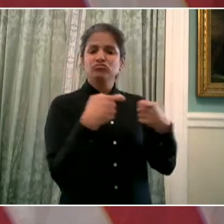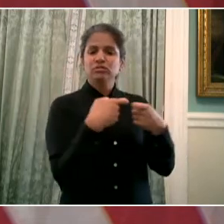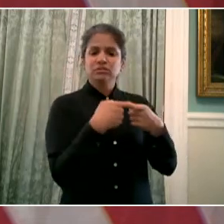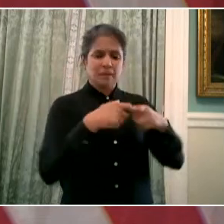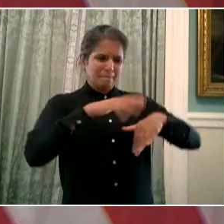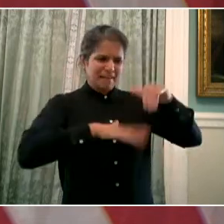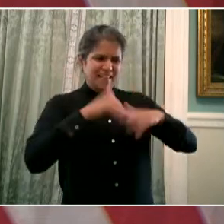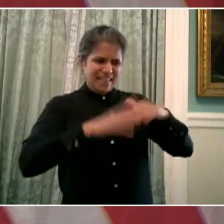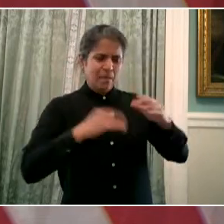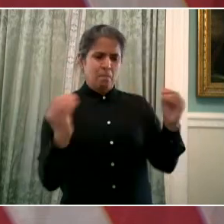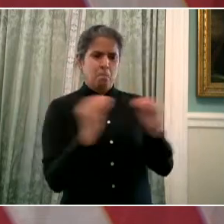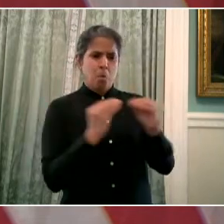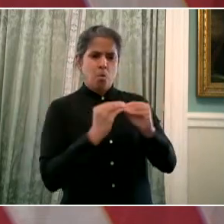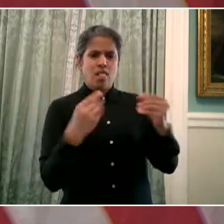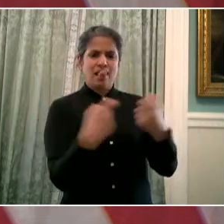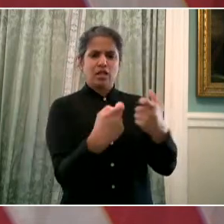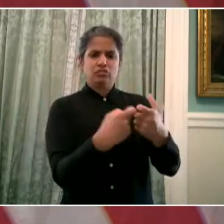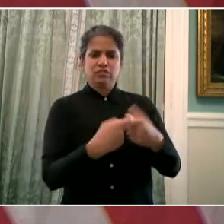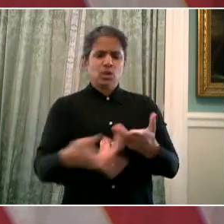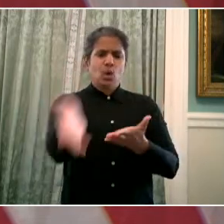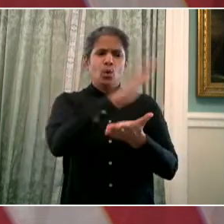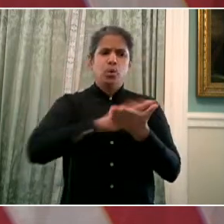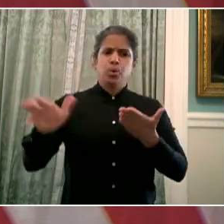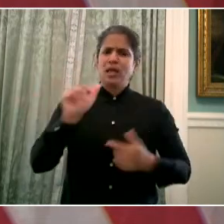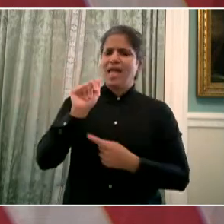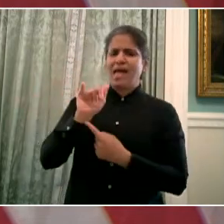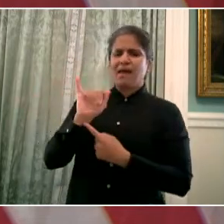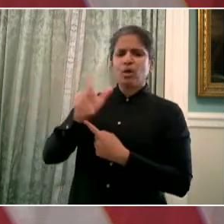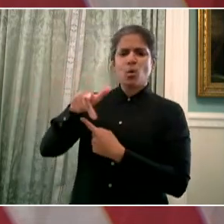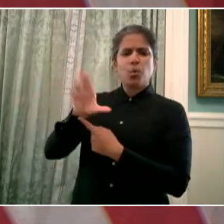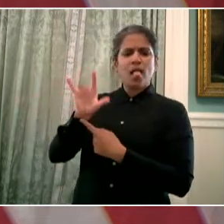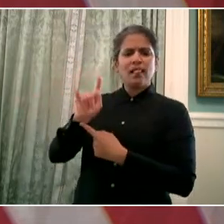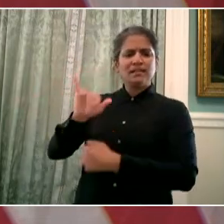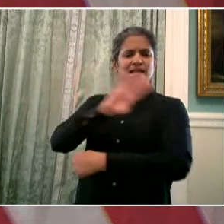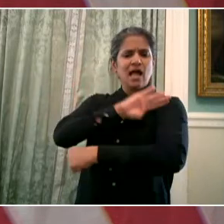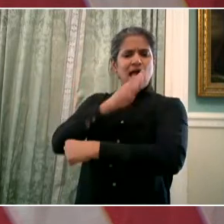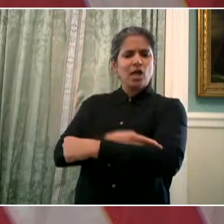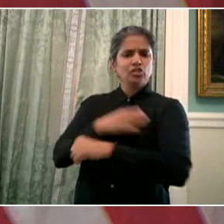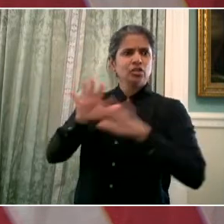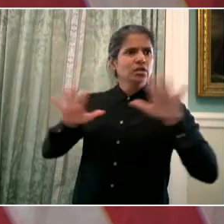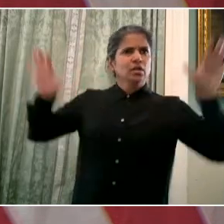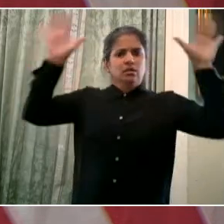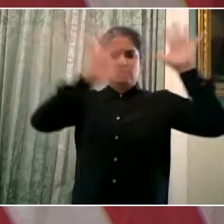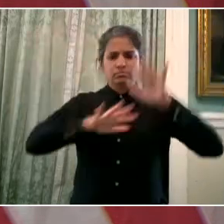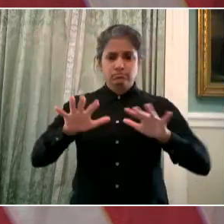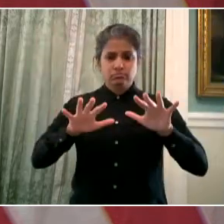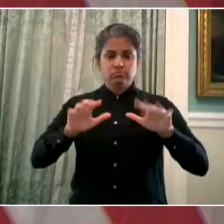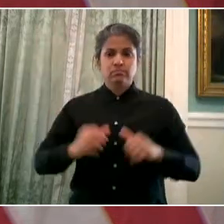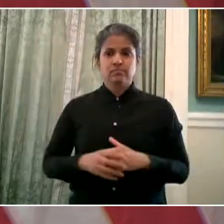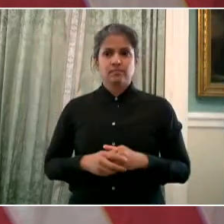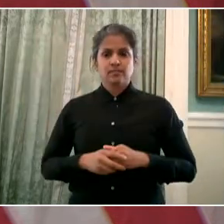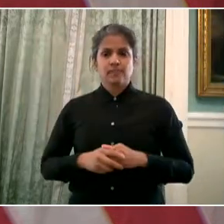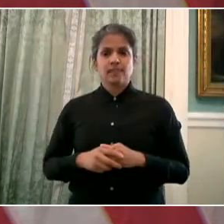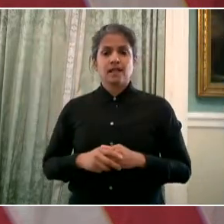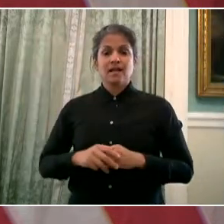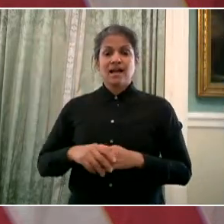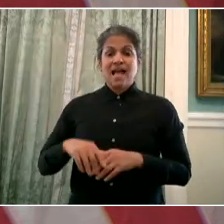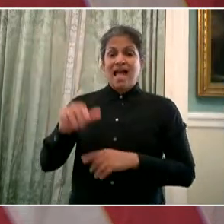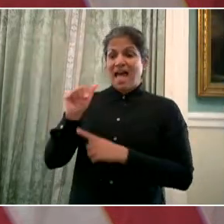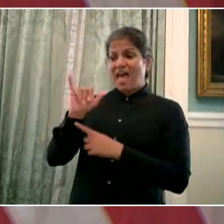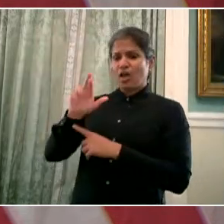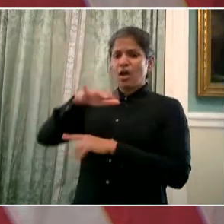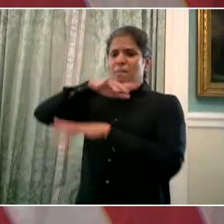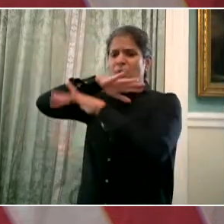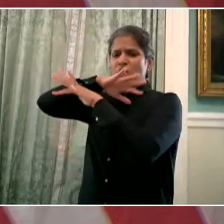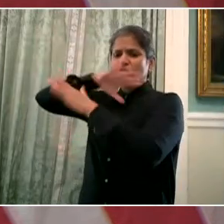impacts of air pollution, we will be creating a low-emissions freight zone in high-pollution neighborhoods, the first of its kind on the East Coast.